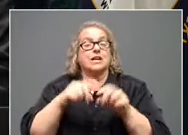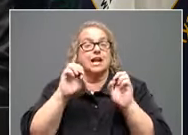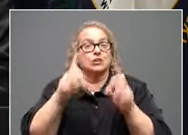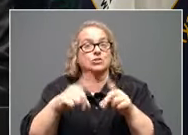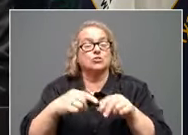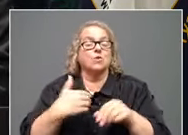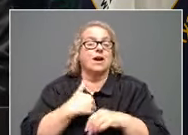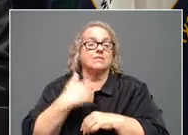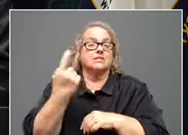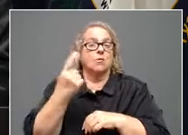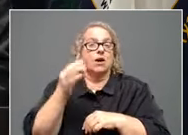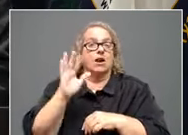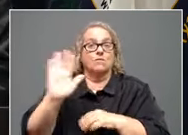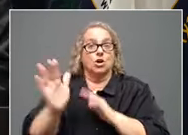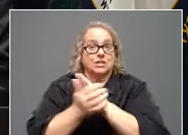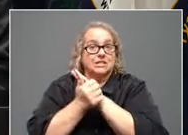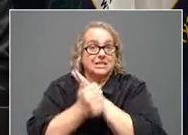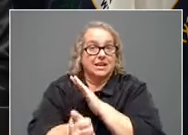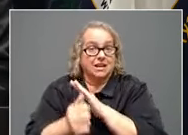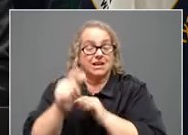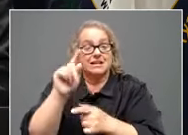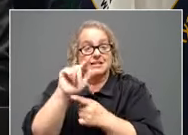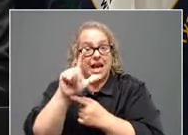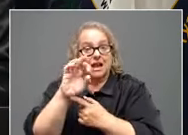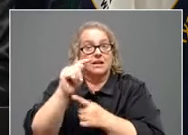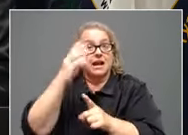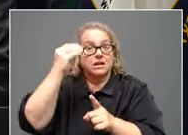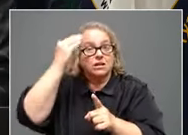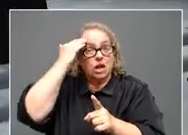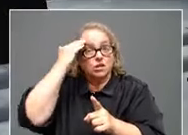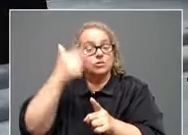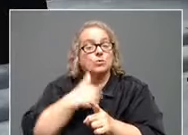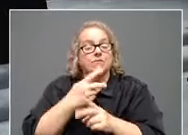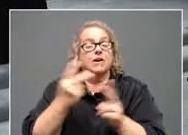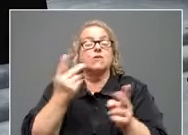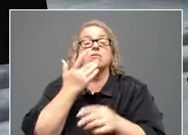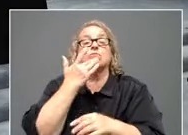of her skill, talent, and knowledge, we are very fortunate in this